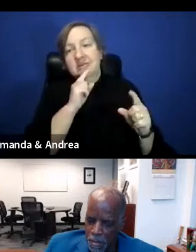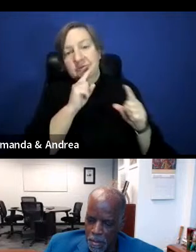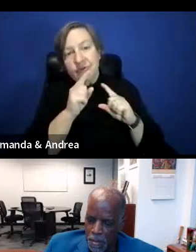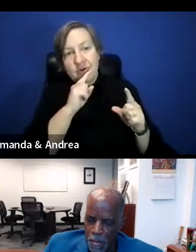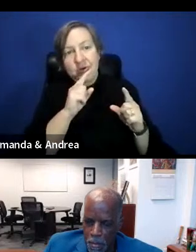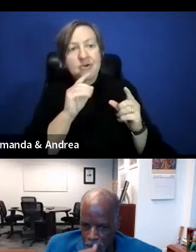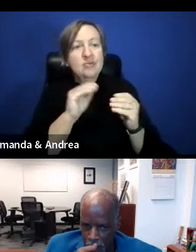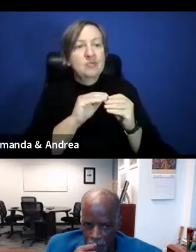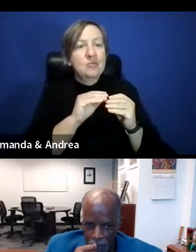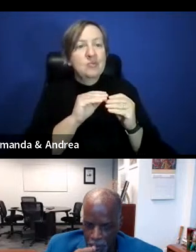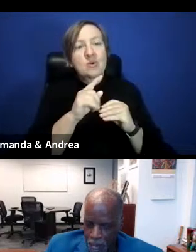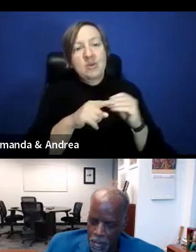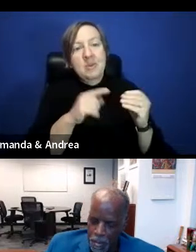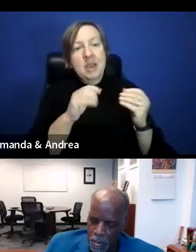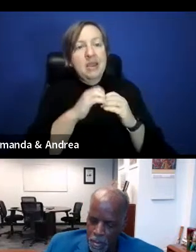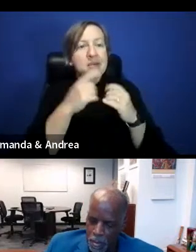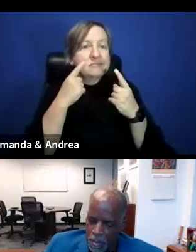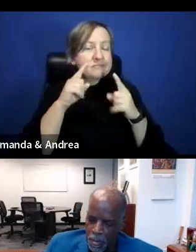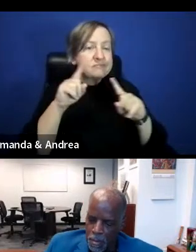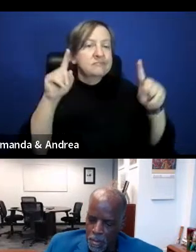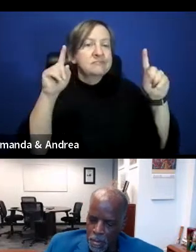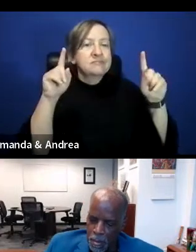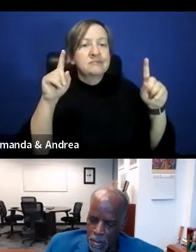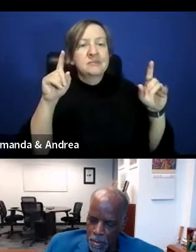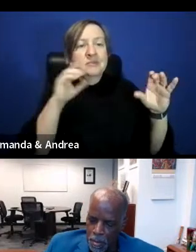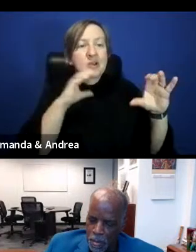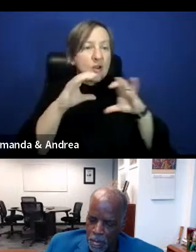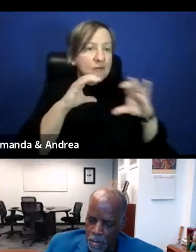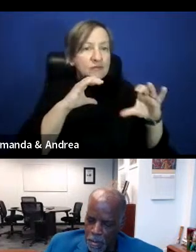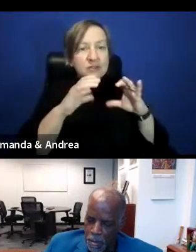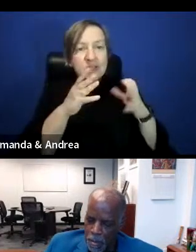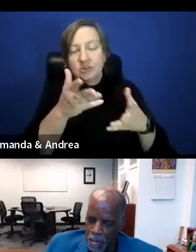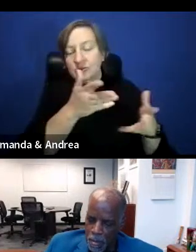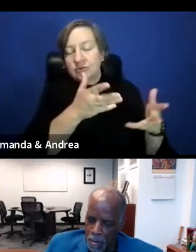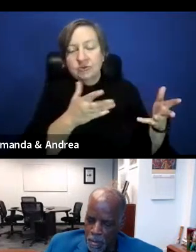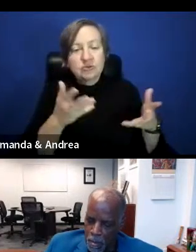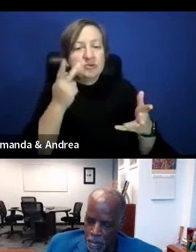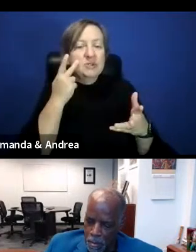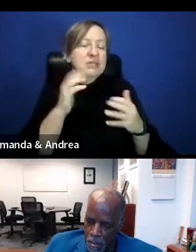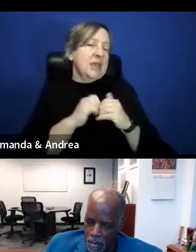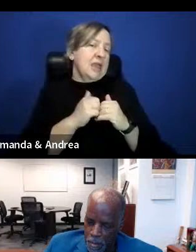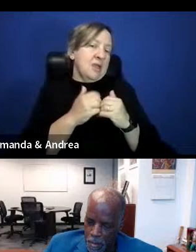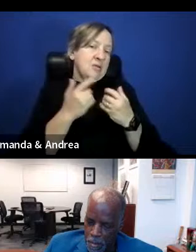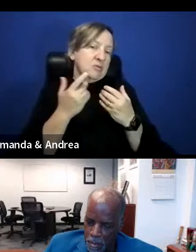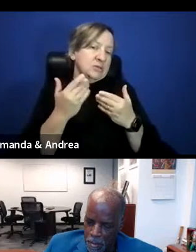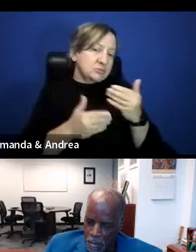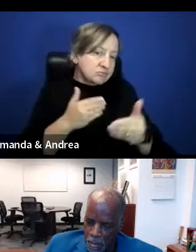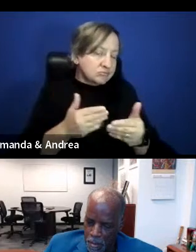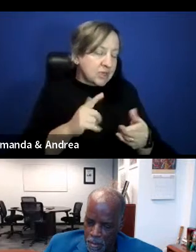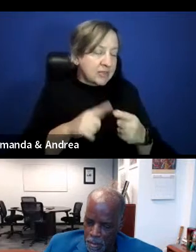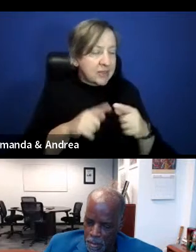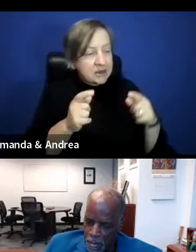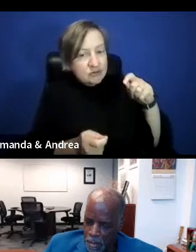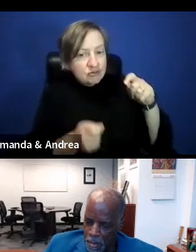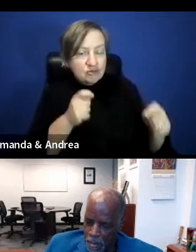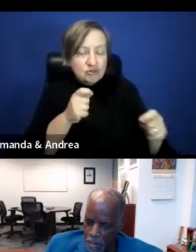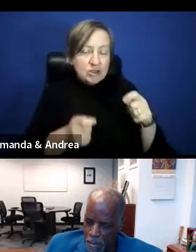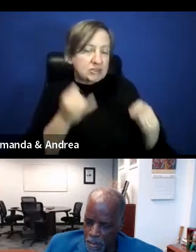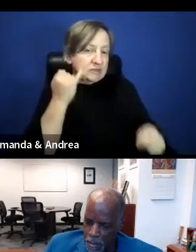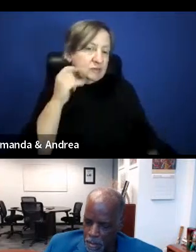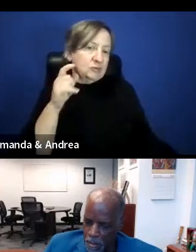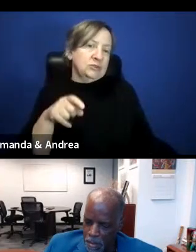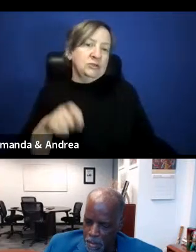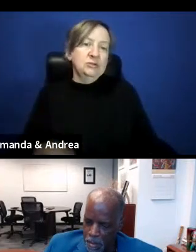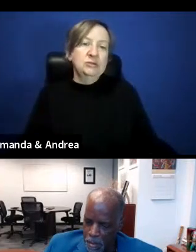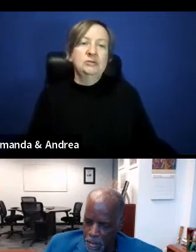have a kind of a tangible measurement conversation to see how you're doing, and then adjust or pivot as you need to.